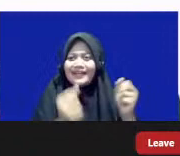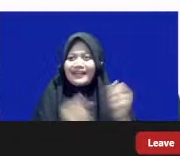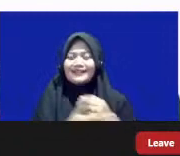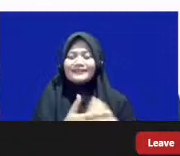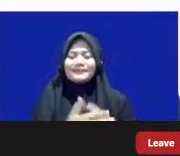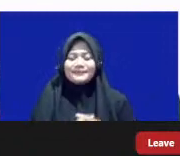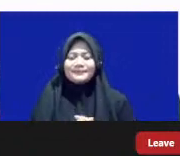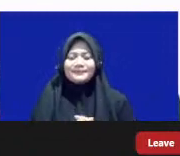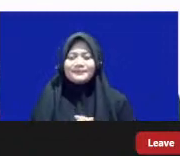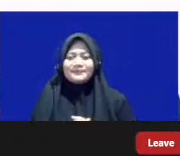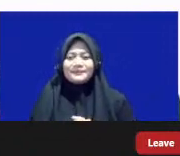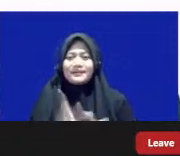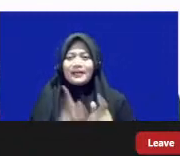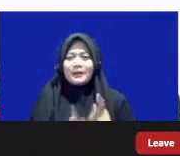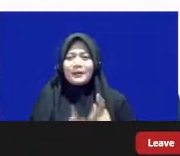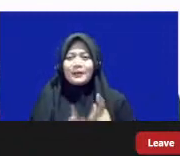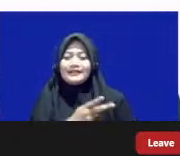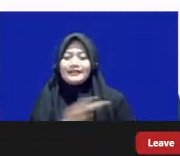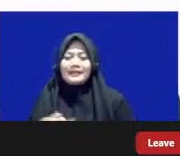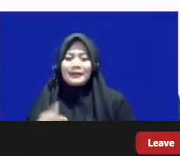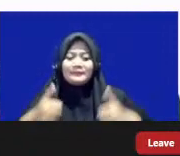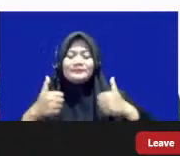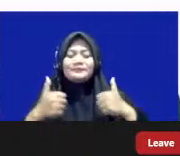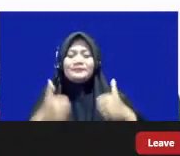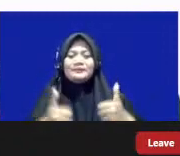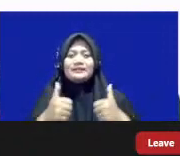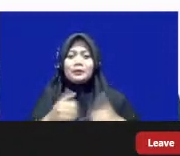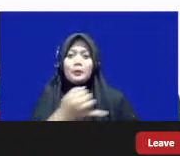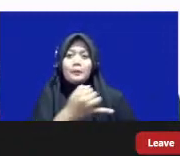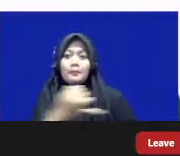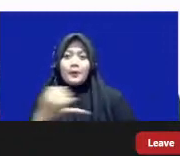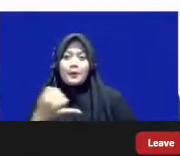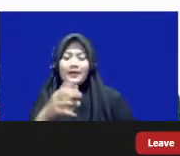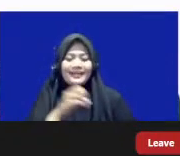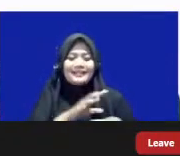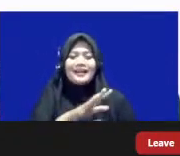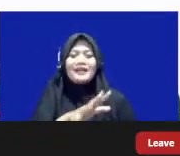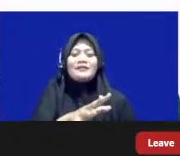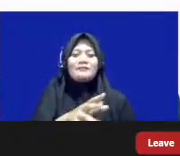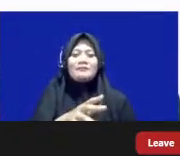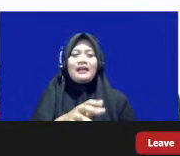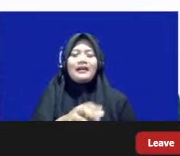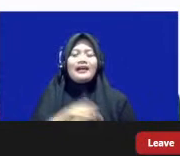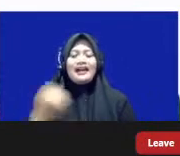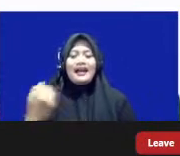by our volunteers. How you do, we want to hear. Thank you.